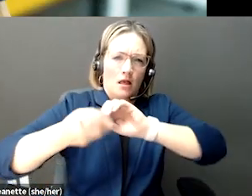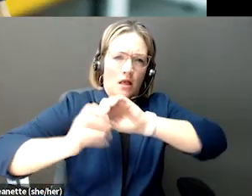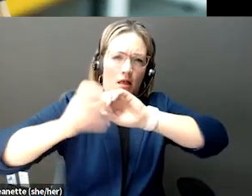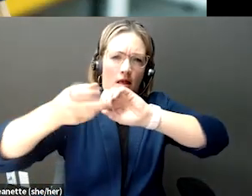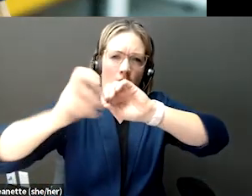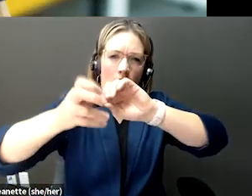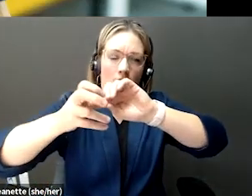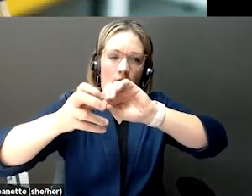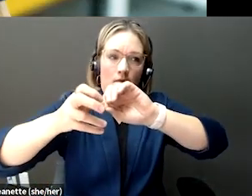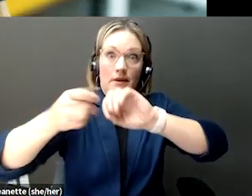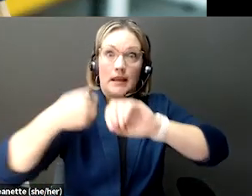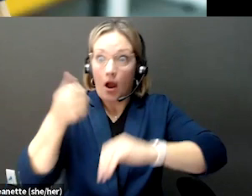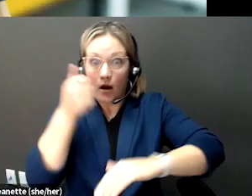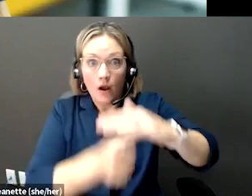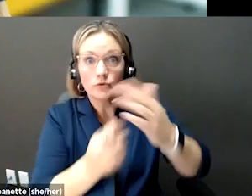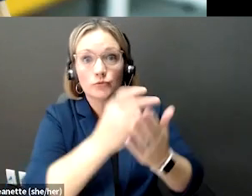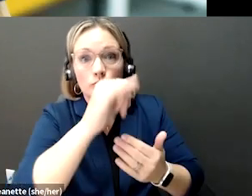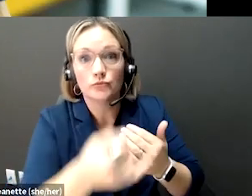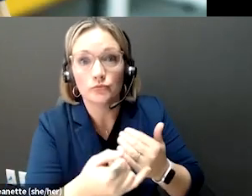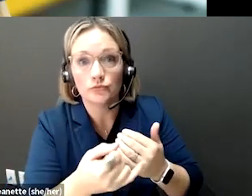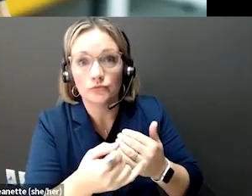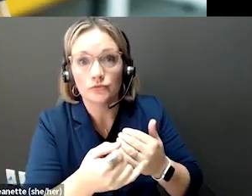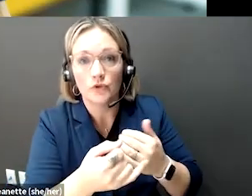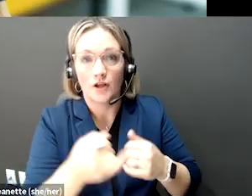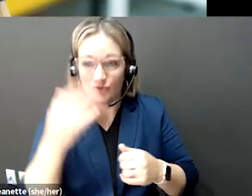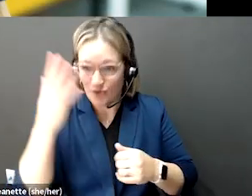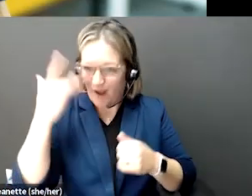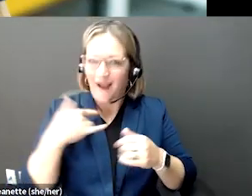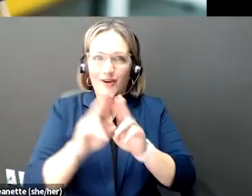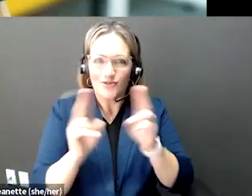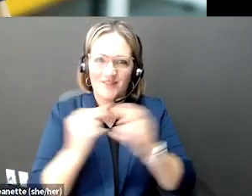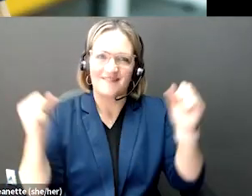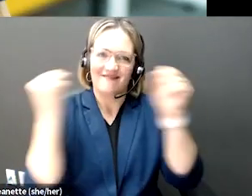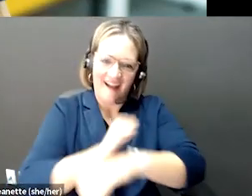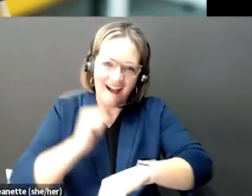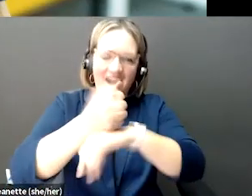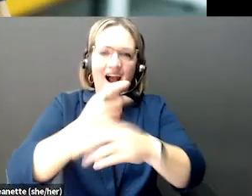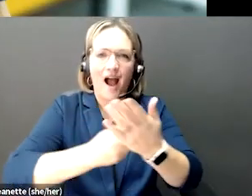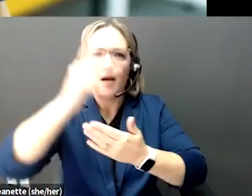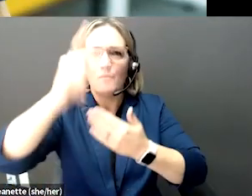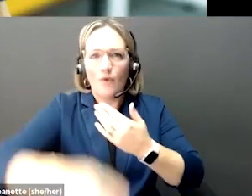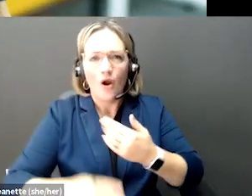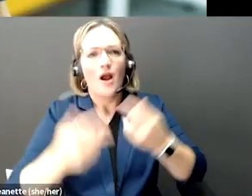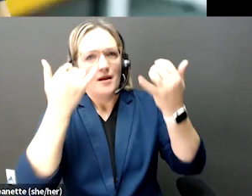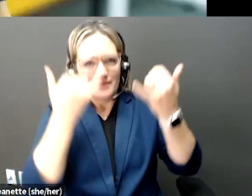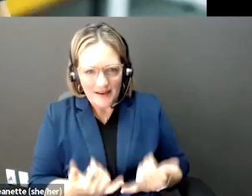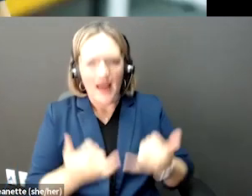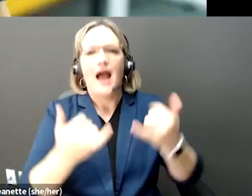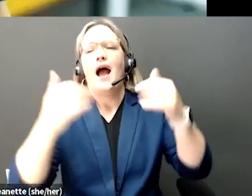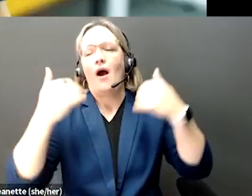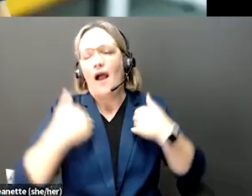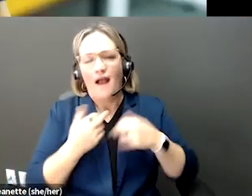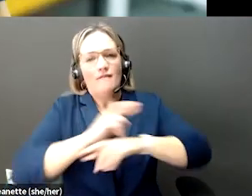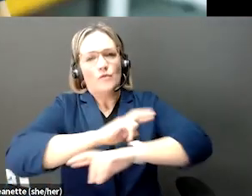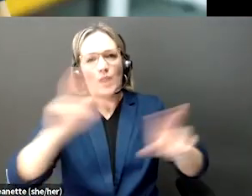This ease came from our union, fighting for its members' rights, and the Special Needs and Moving On project. I